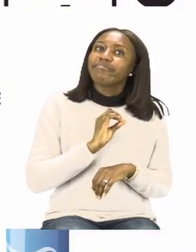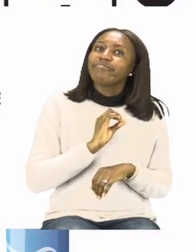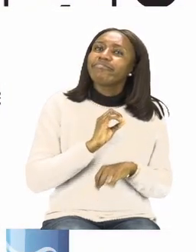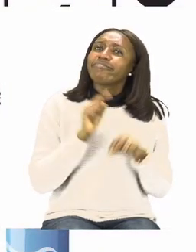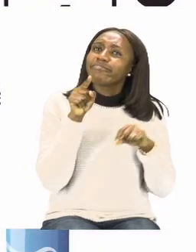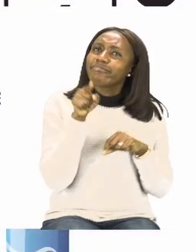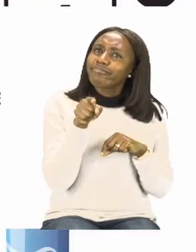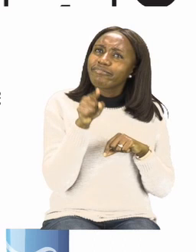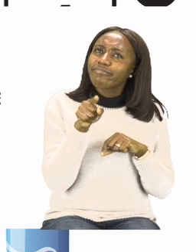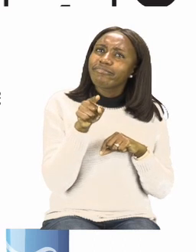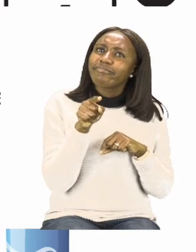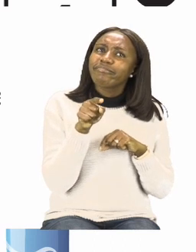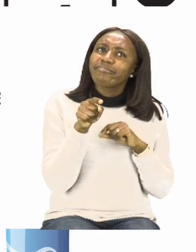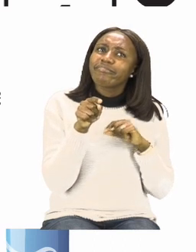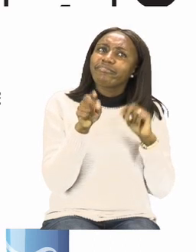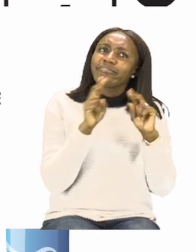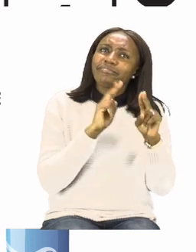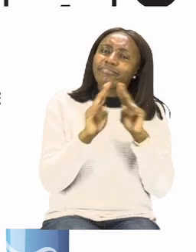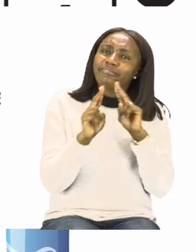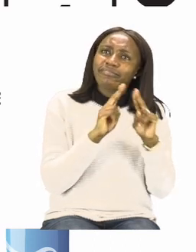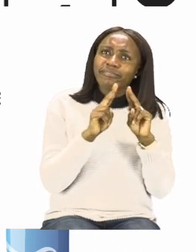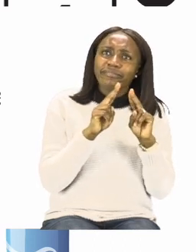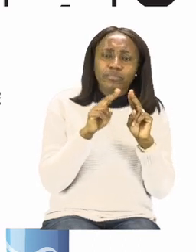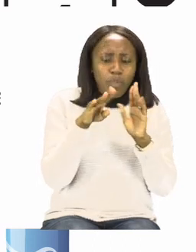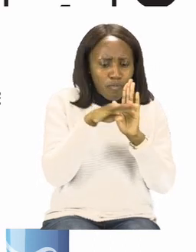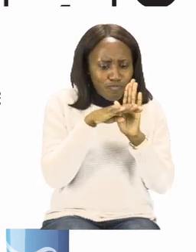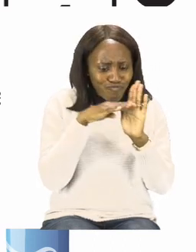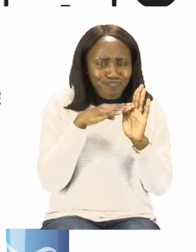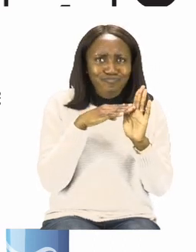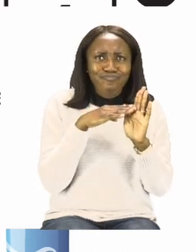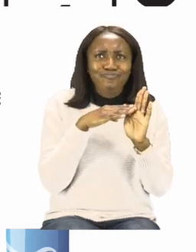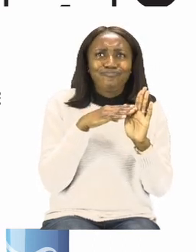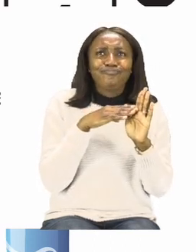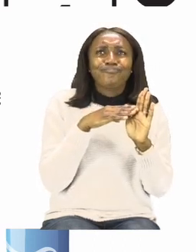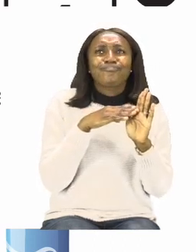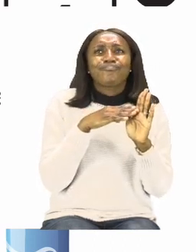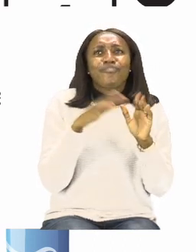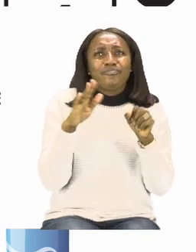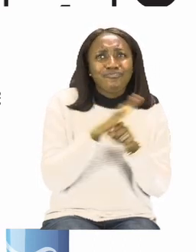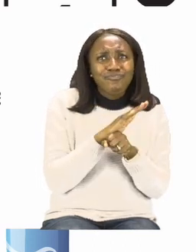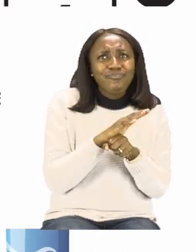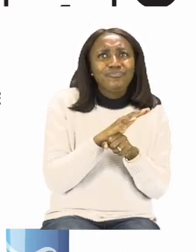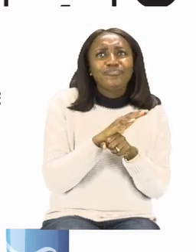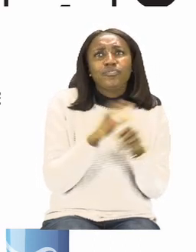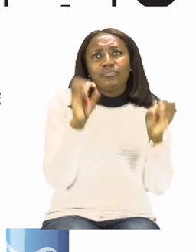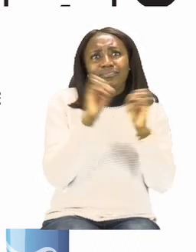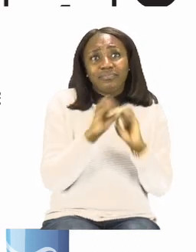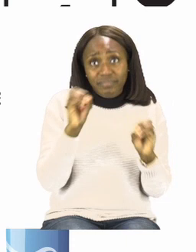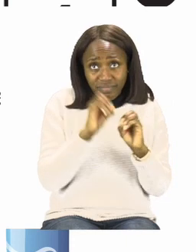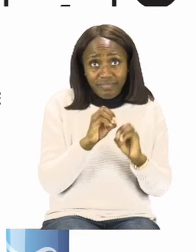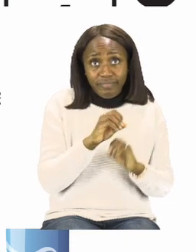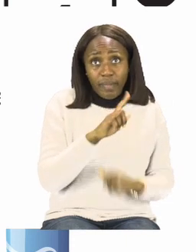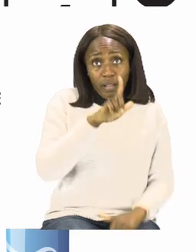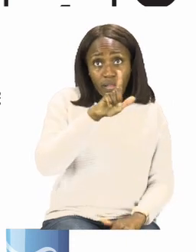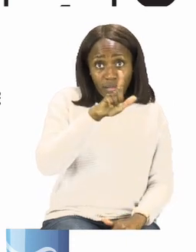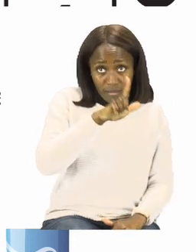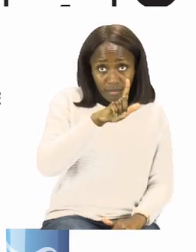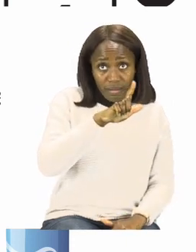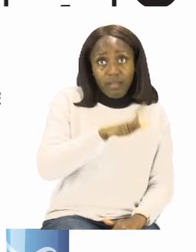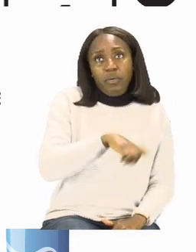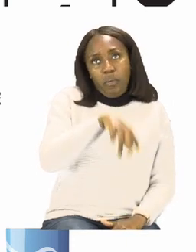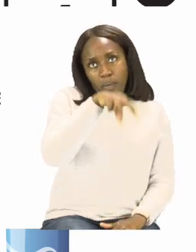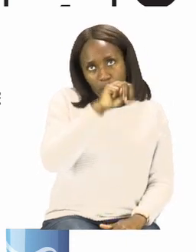27, we are going to be doing capacity in the form of liters and